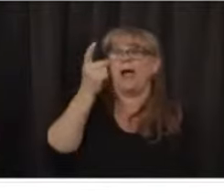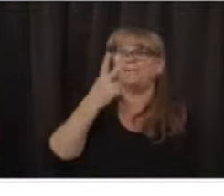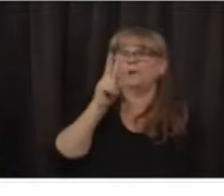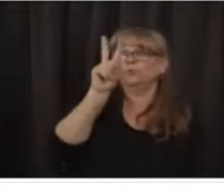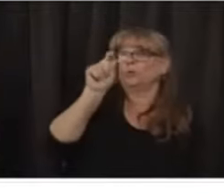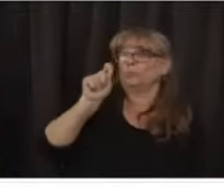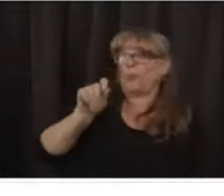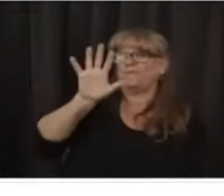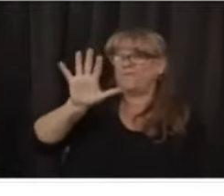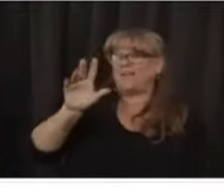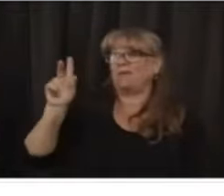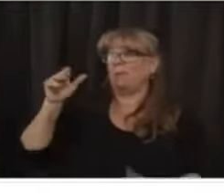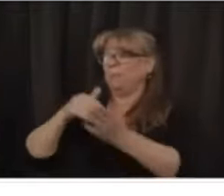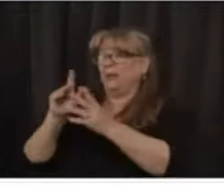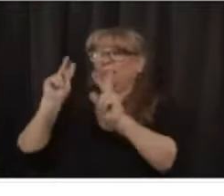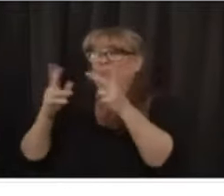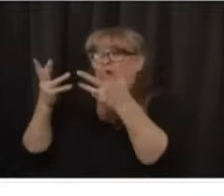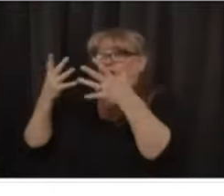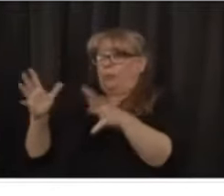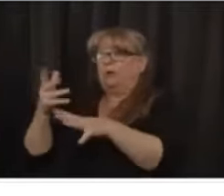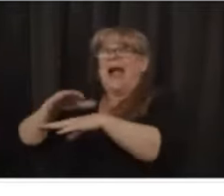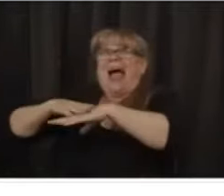2,505,053, that have gotten their first dose.